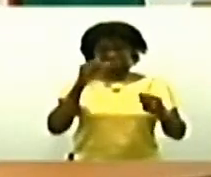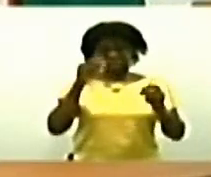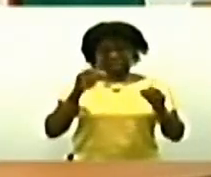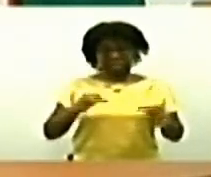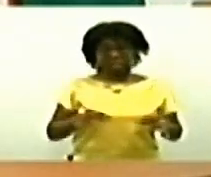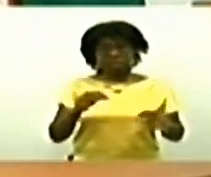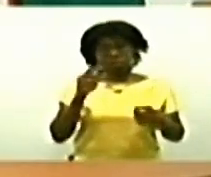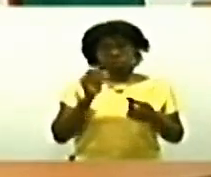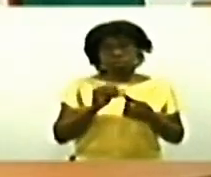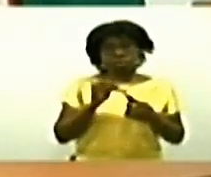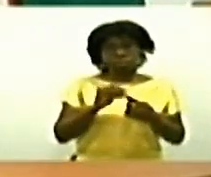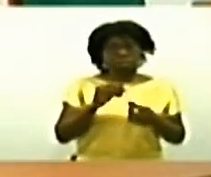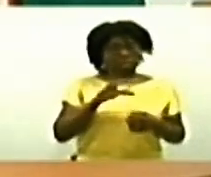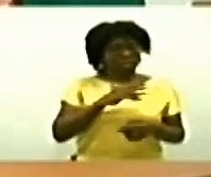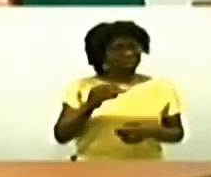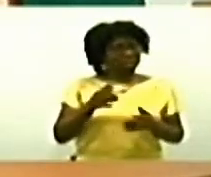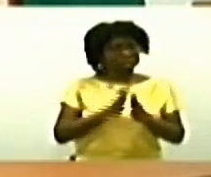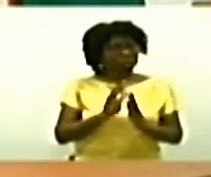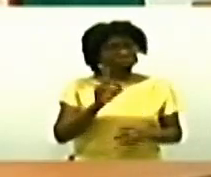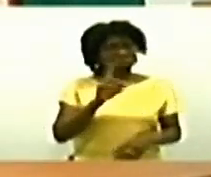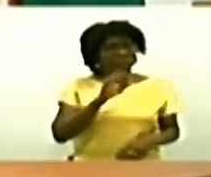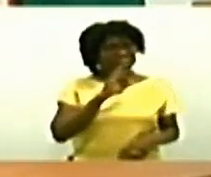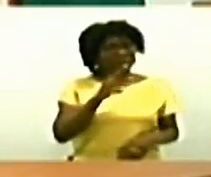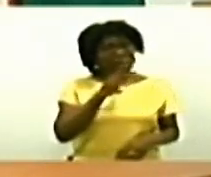And sometimes I ask myself, where are the mothers?